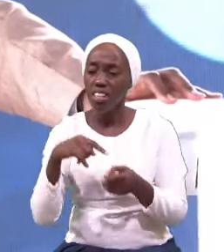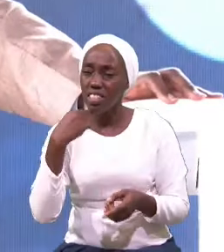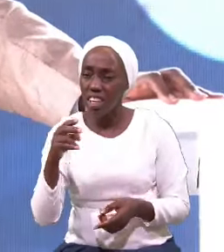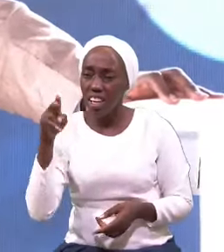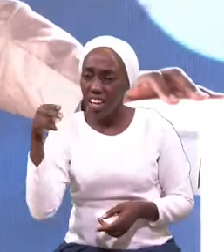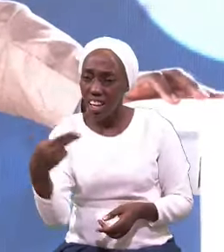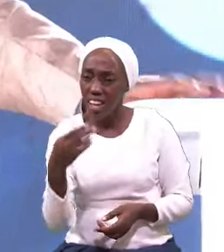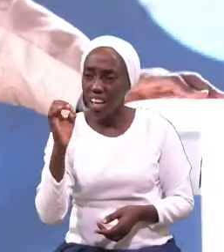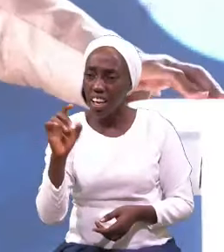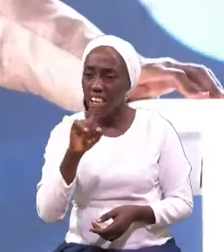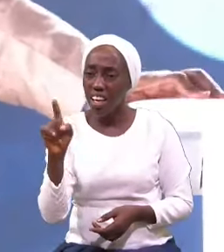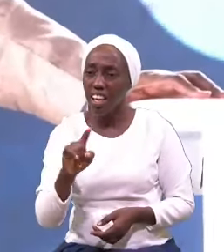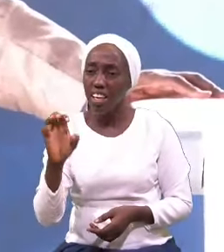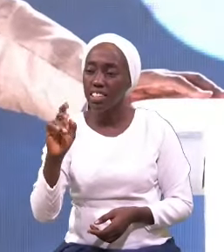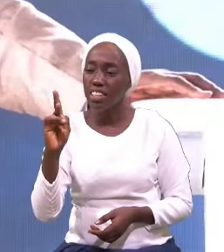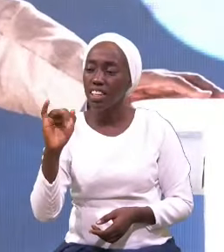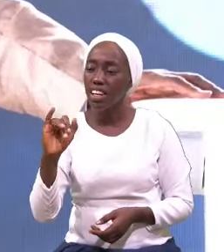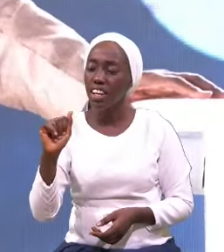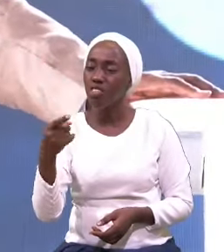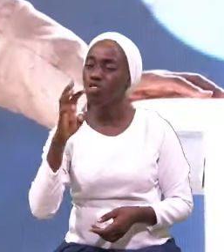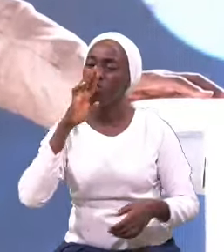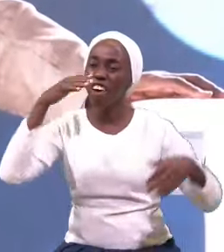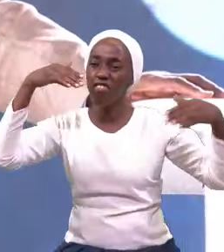you are finished.